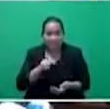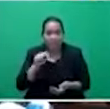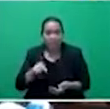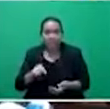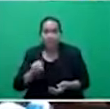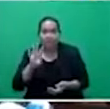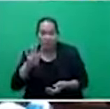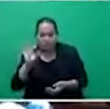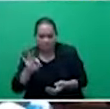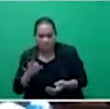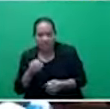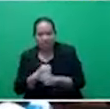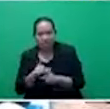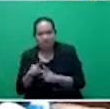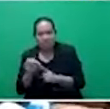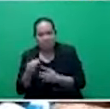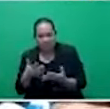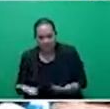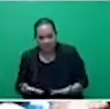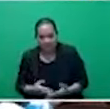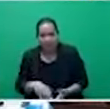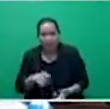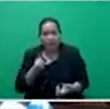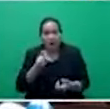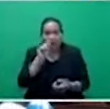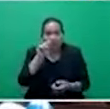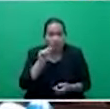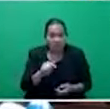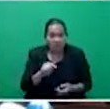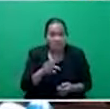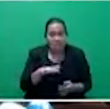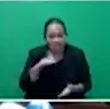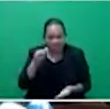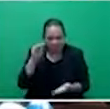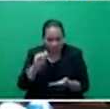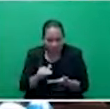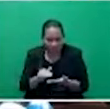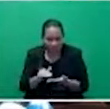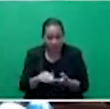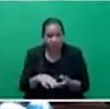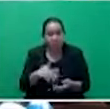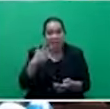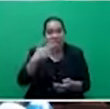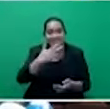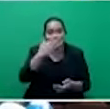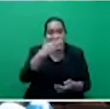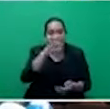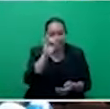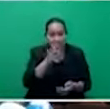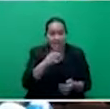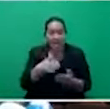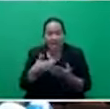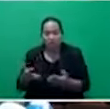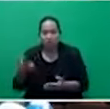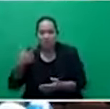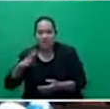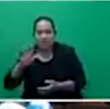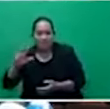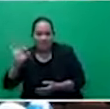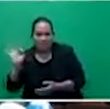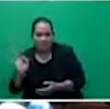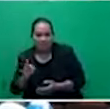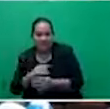7.4% GDP. Our debt to GDP ratio is now on a downward path, declining from around 89% this year to 85% at the end of